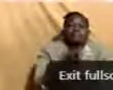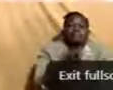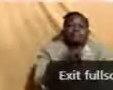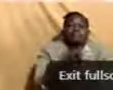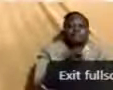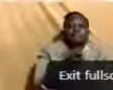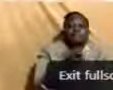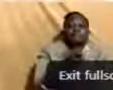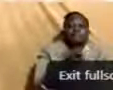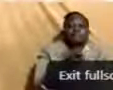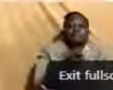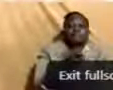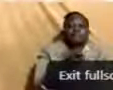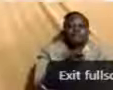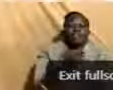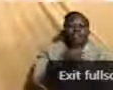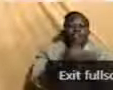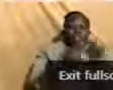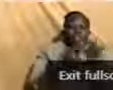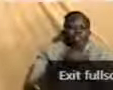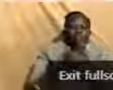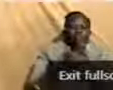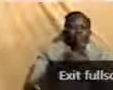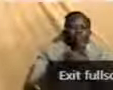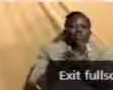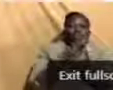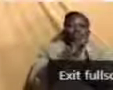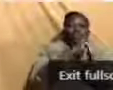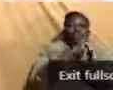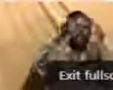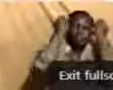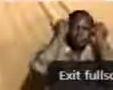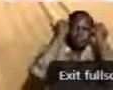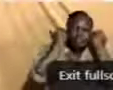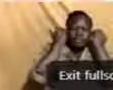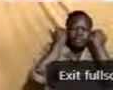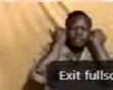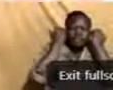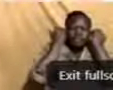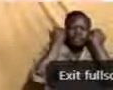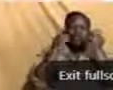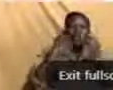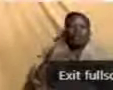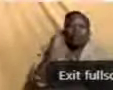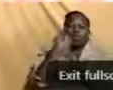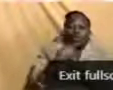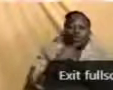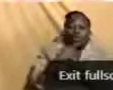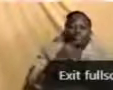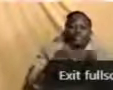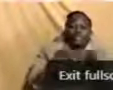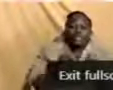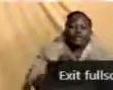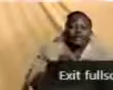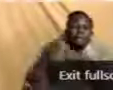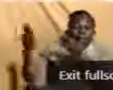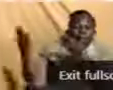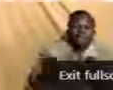I'm the one, through my petition in the High Court, E426 of 2020, who brought or dragged the president to